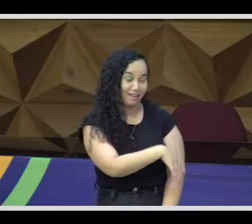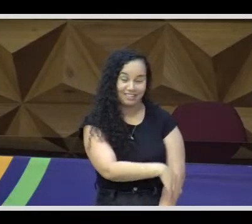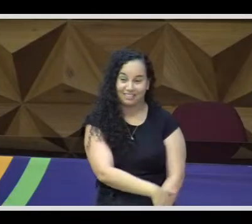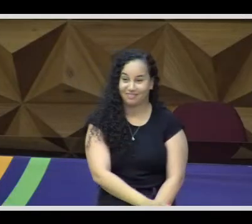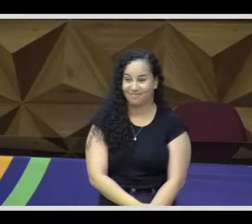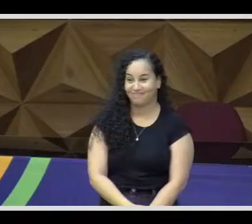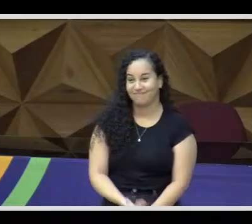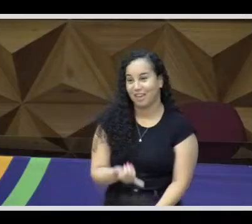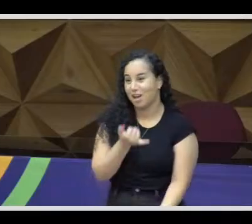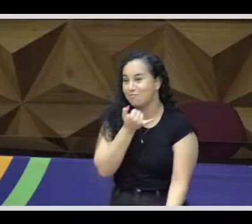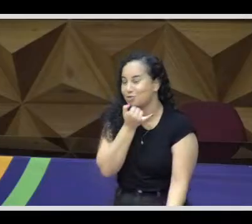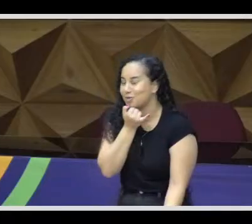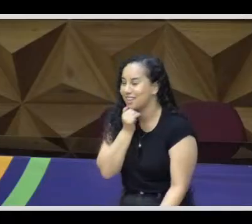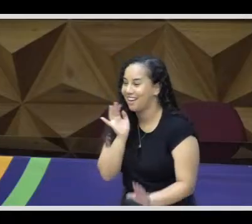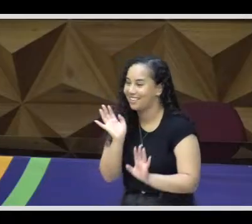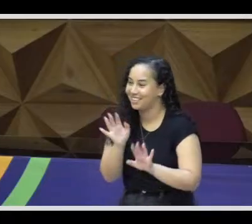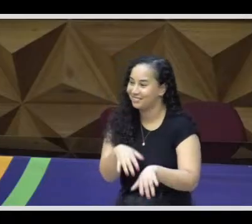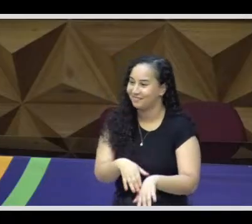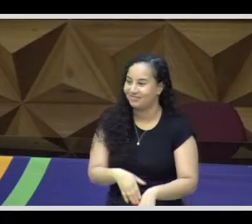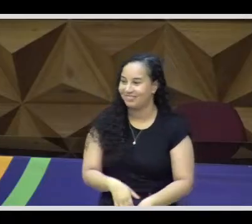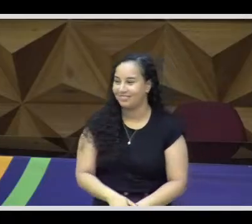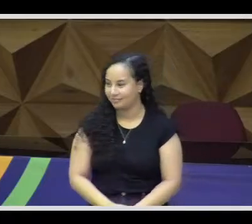I'm so sad. You know,